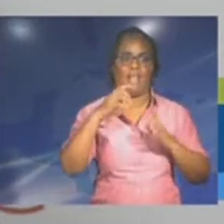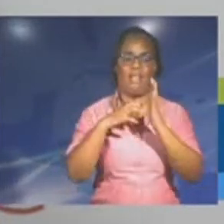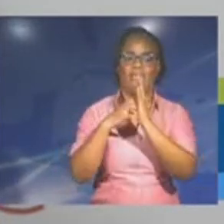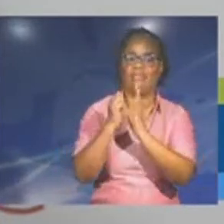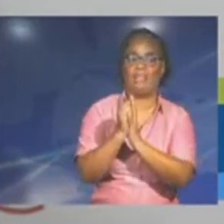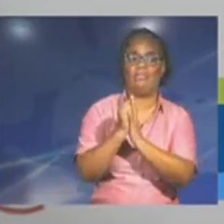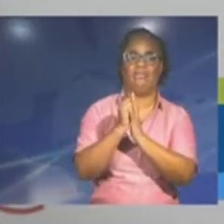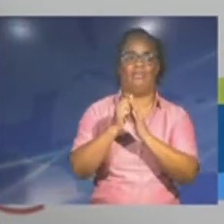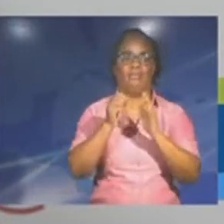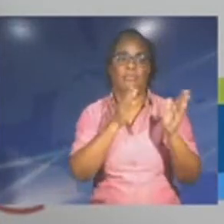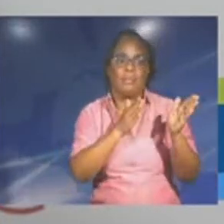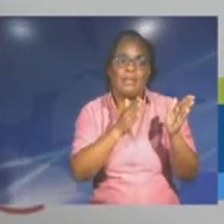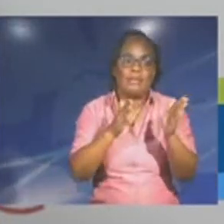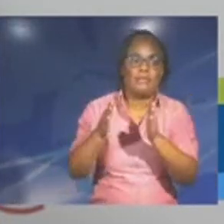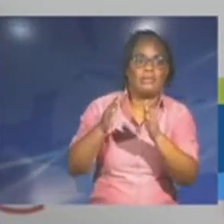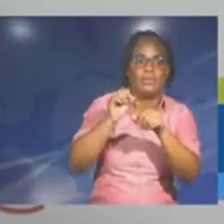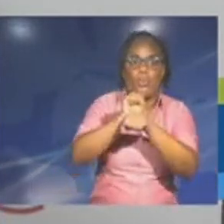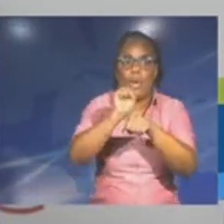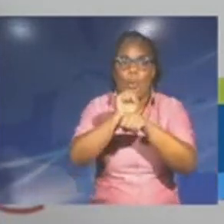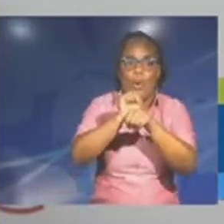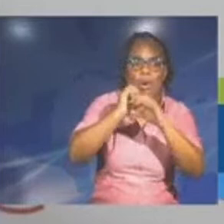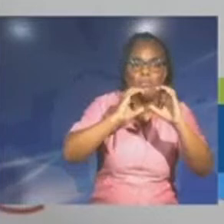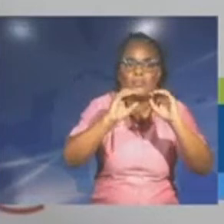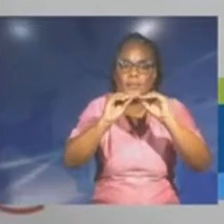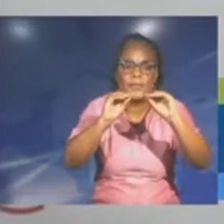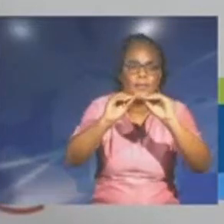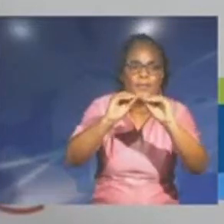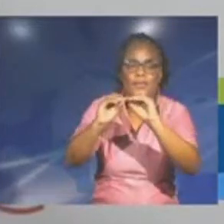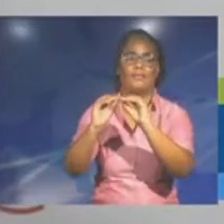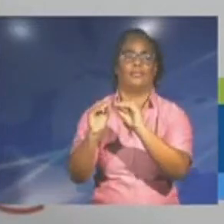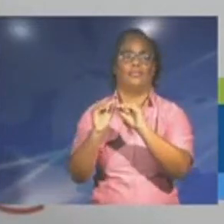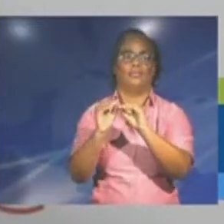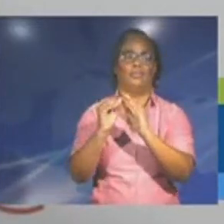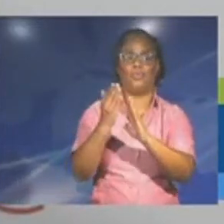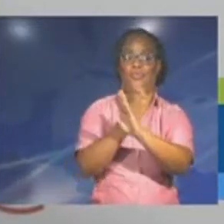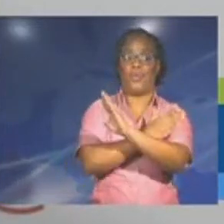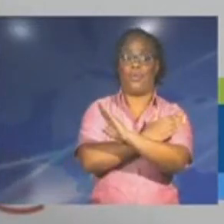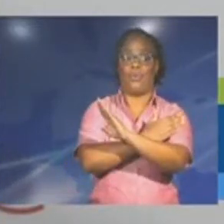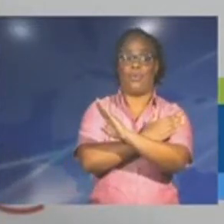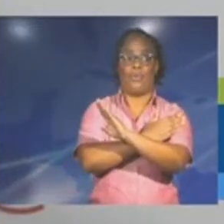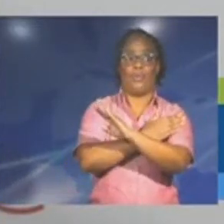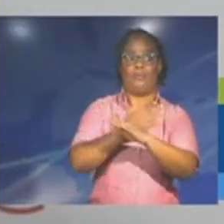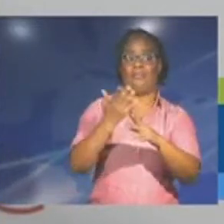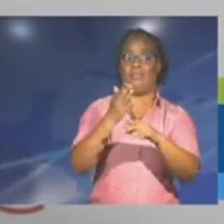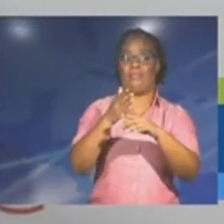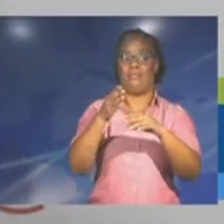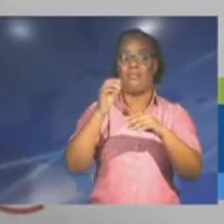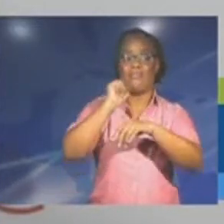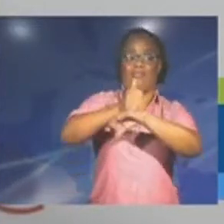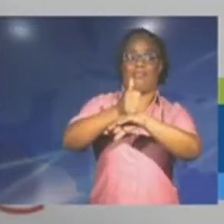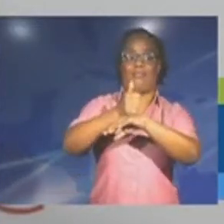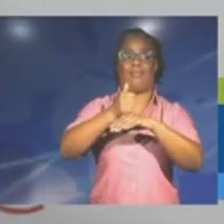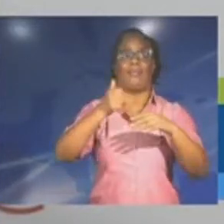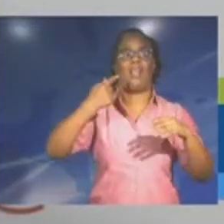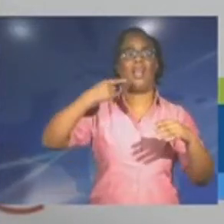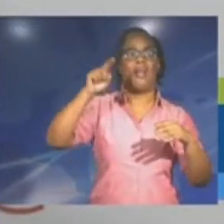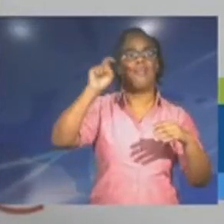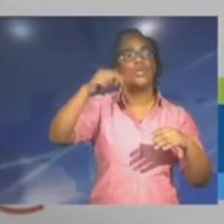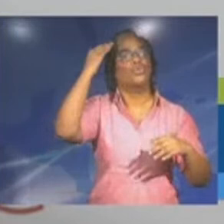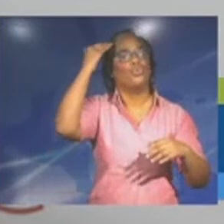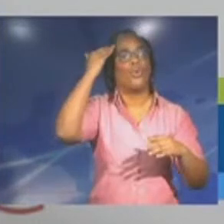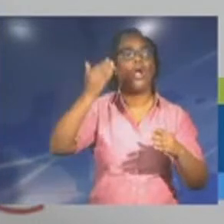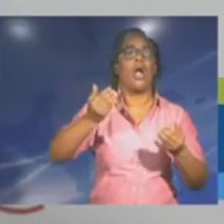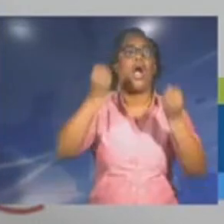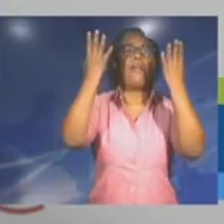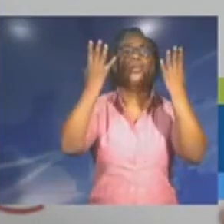on. But before we get there, we have to understand the numbers. So I've given you some of the numbers that are available,